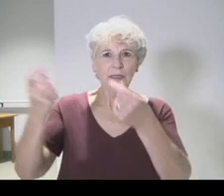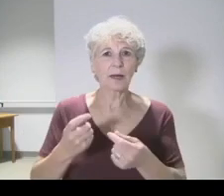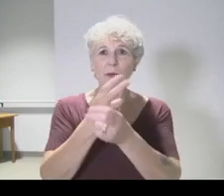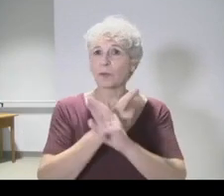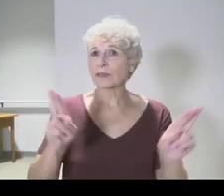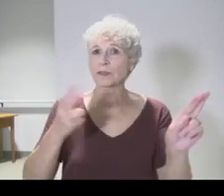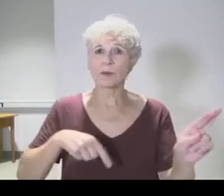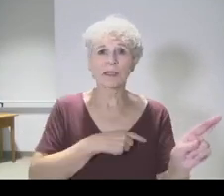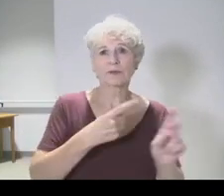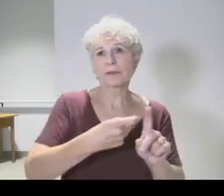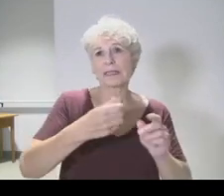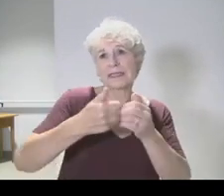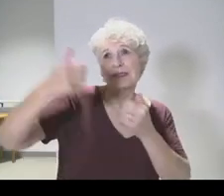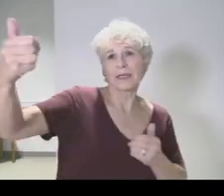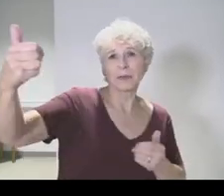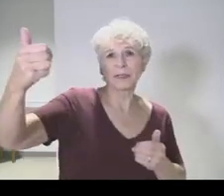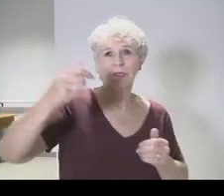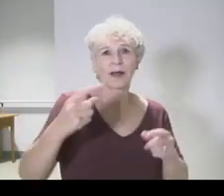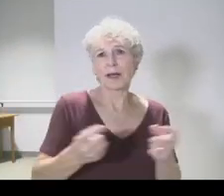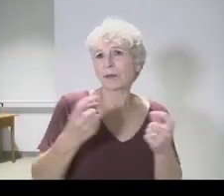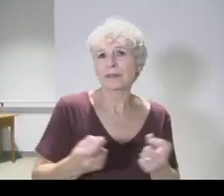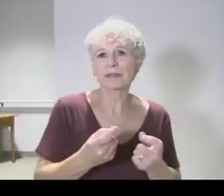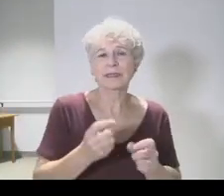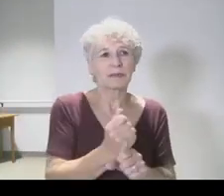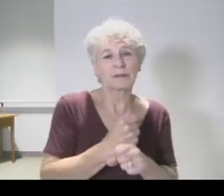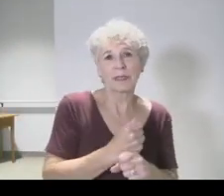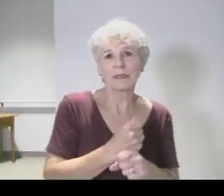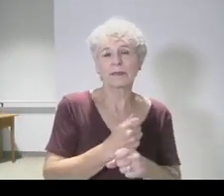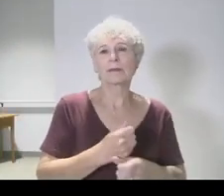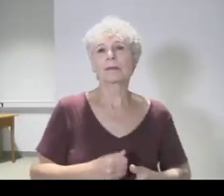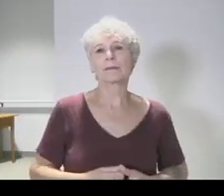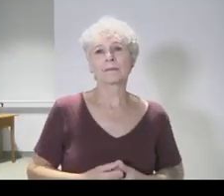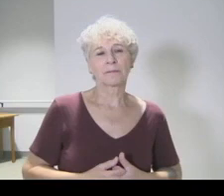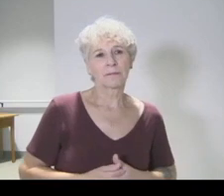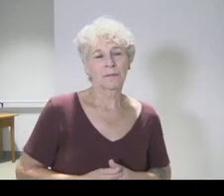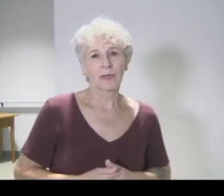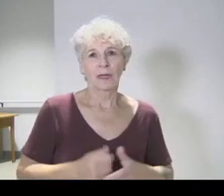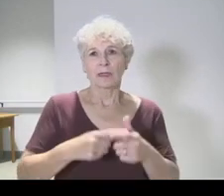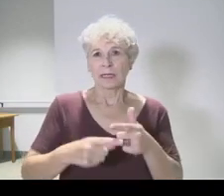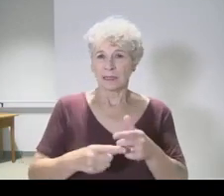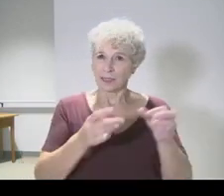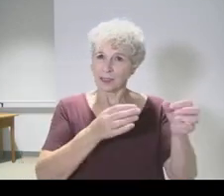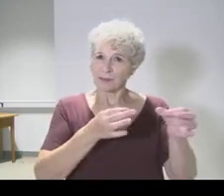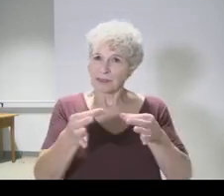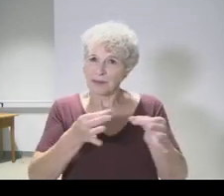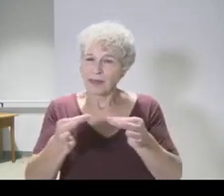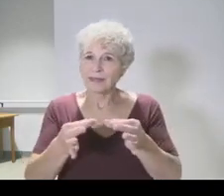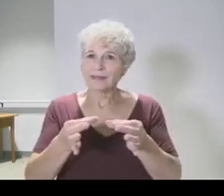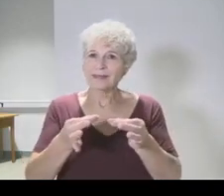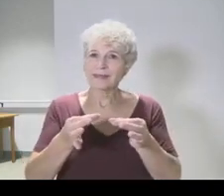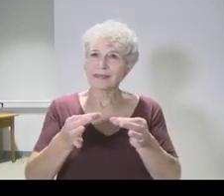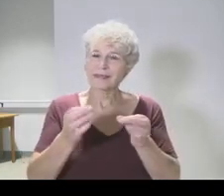from the separation of God that our sin creates in us. And then he defines for us the